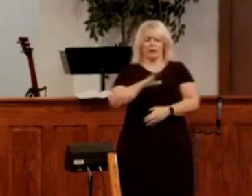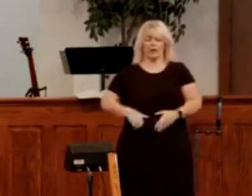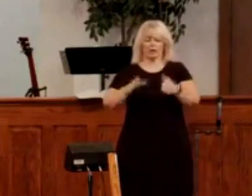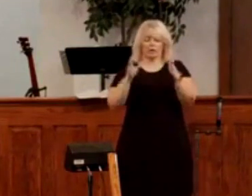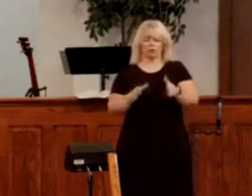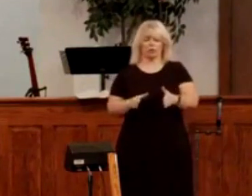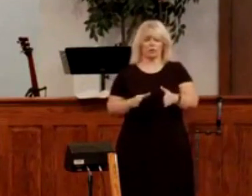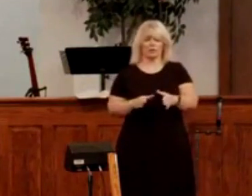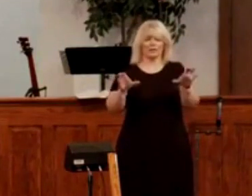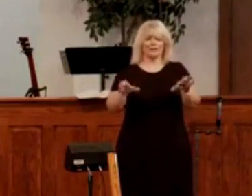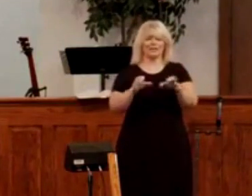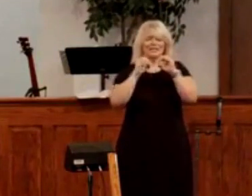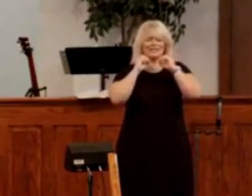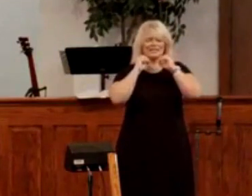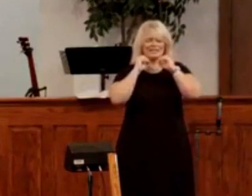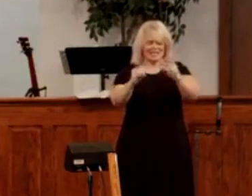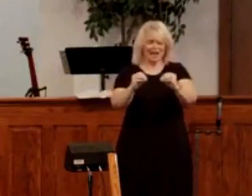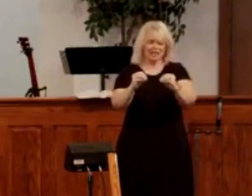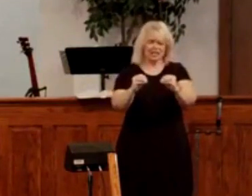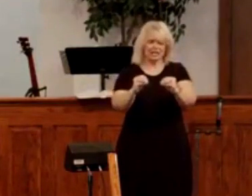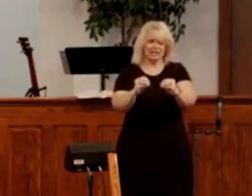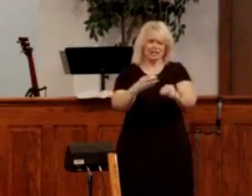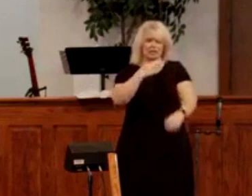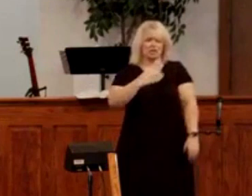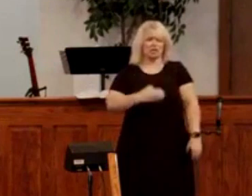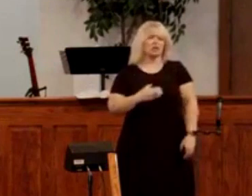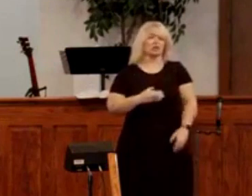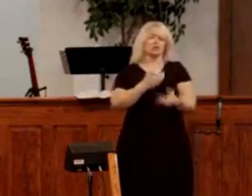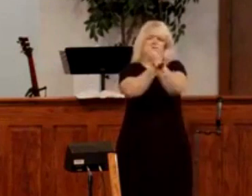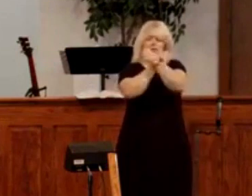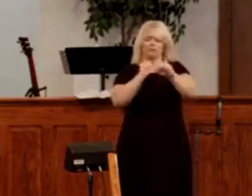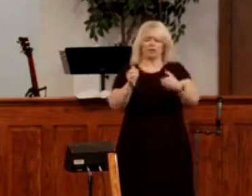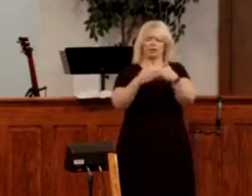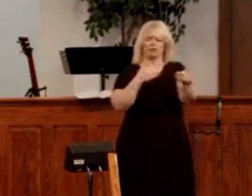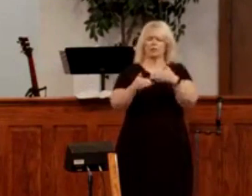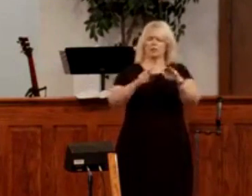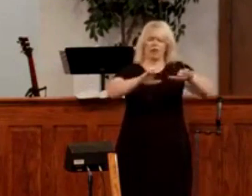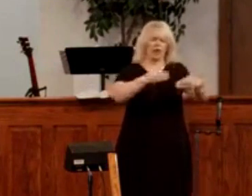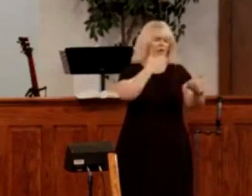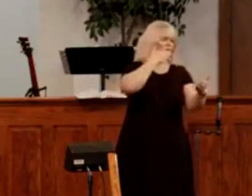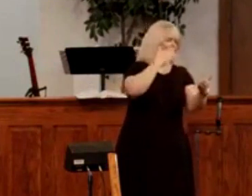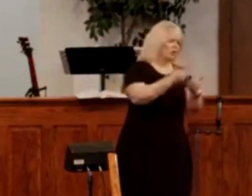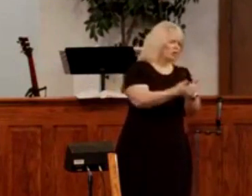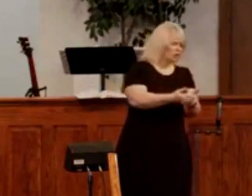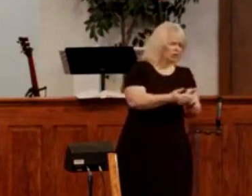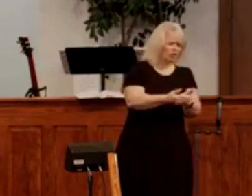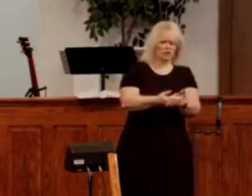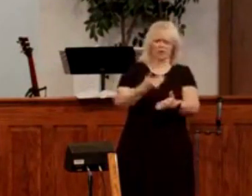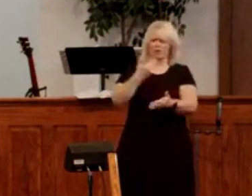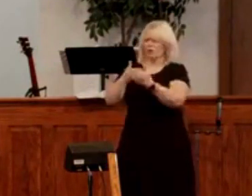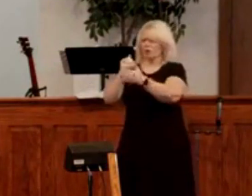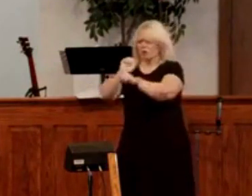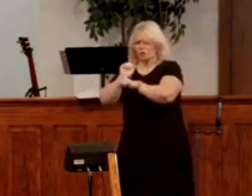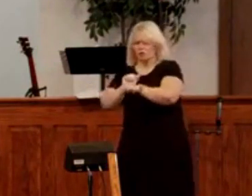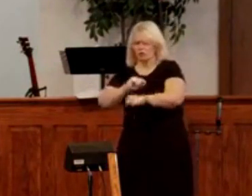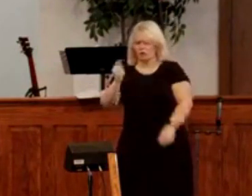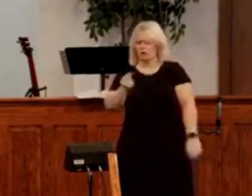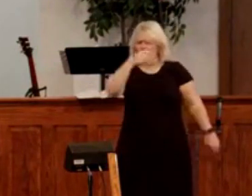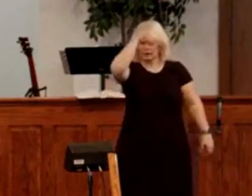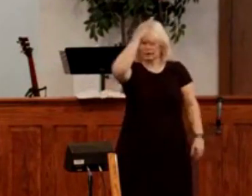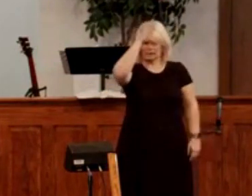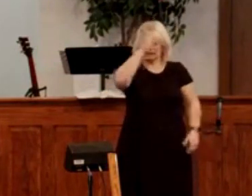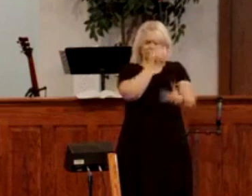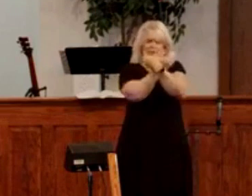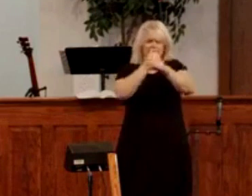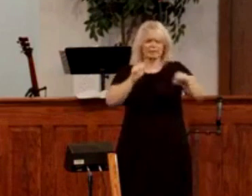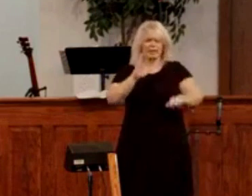to deserve your salvation. It didn't matter how good of a person you were or what good deeds you did. You were only saved by grace through faith and